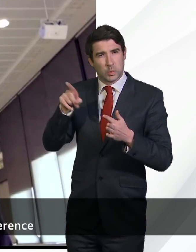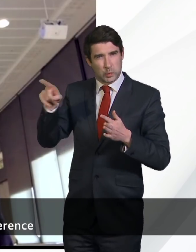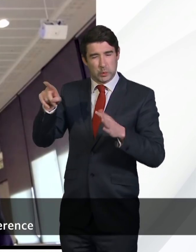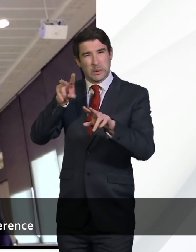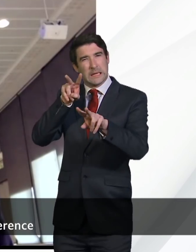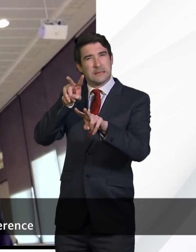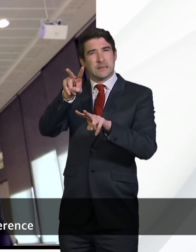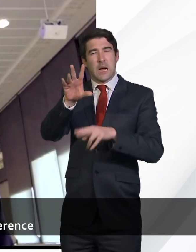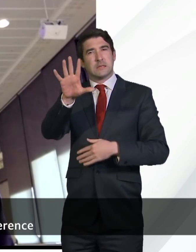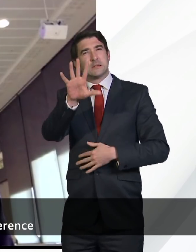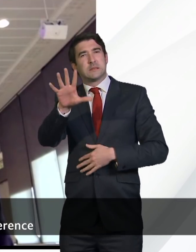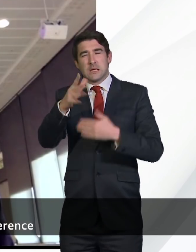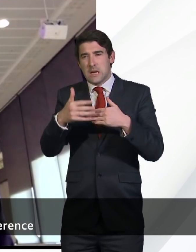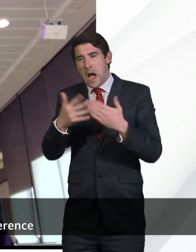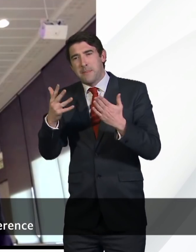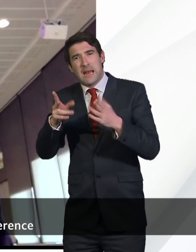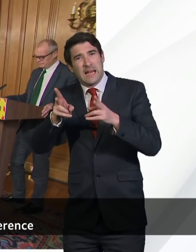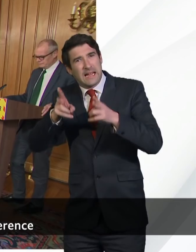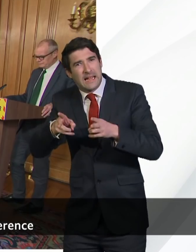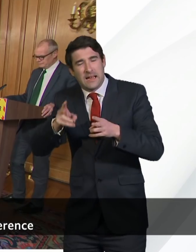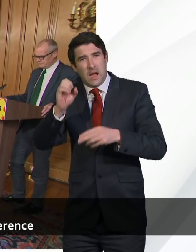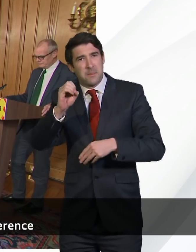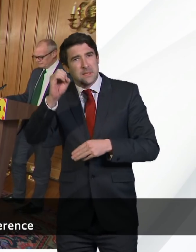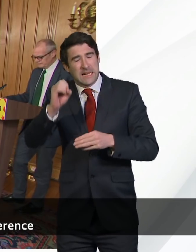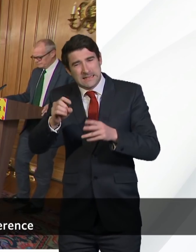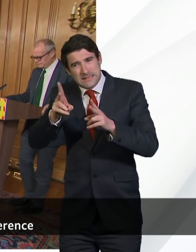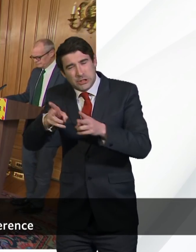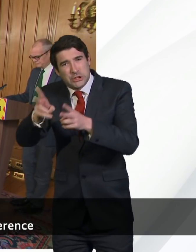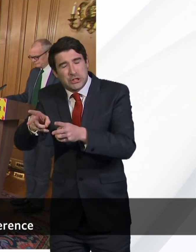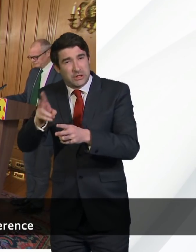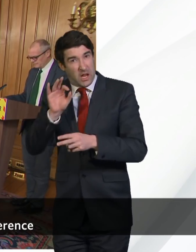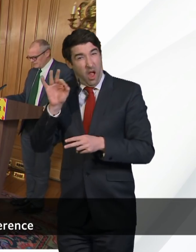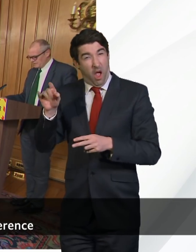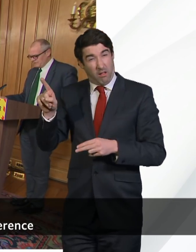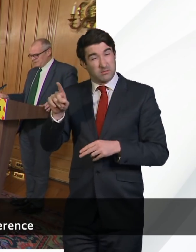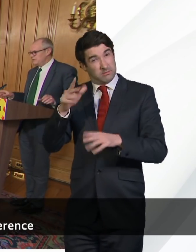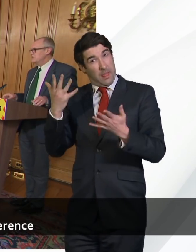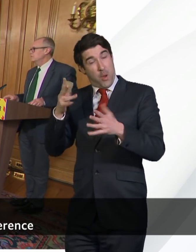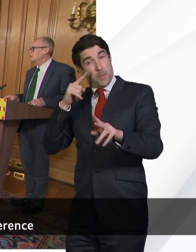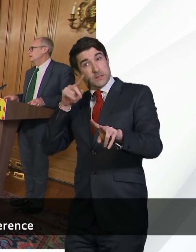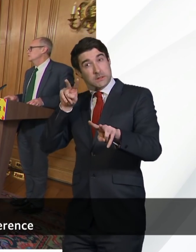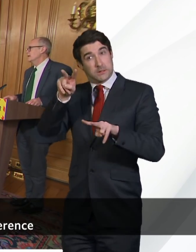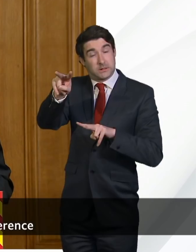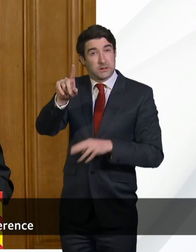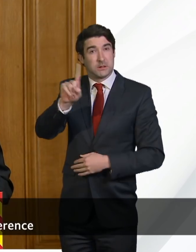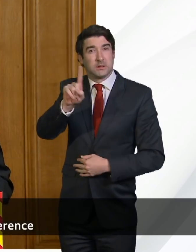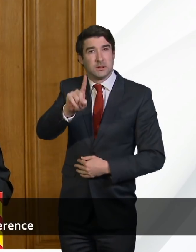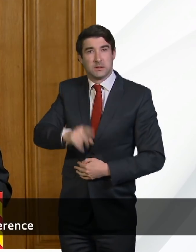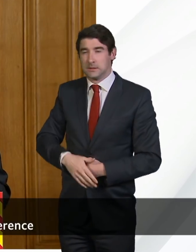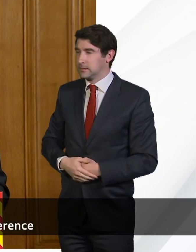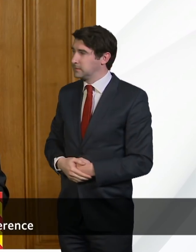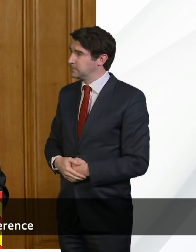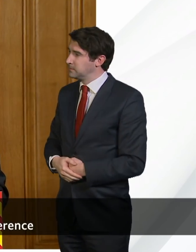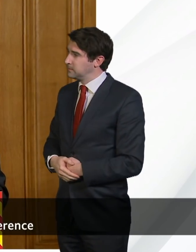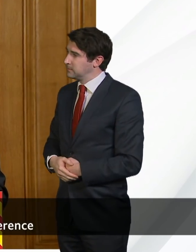but how long and how fast you expect the deaths to carry on rising? In general, I'd expect the deaths to continue